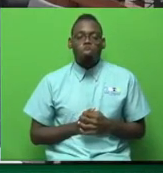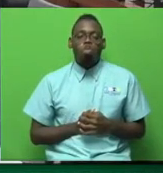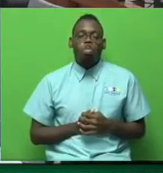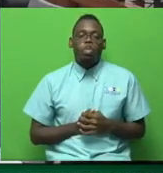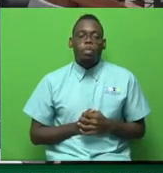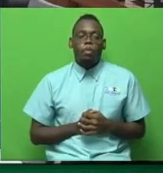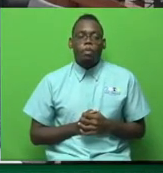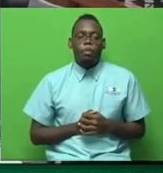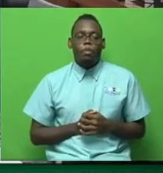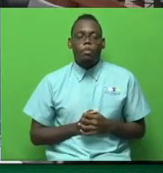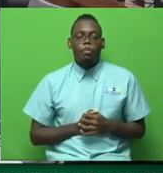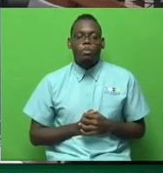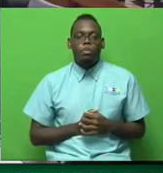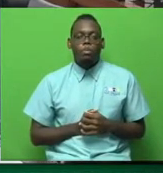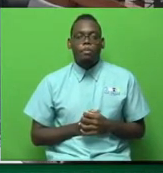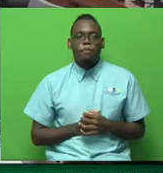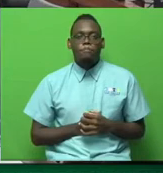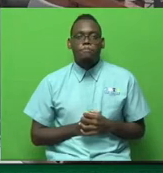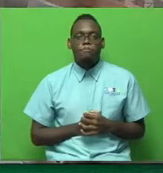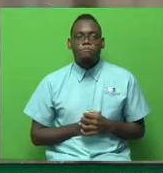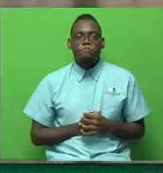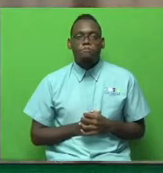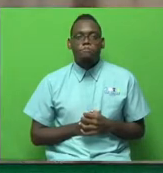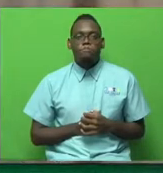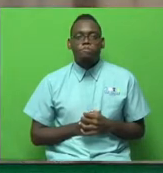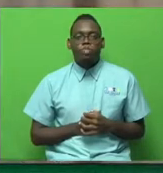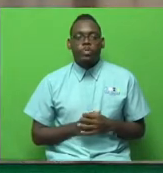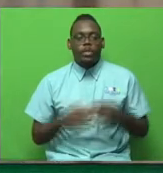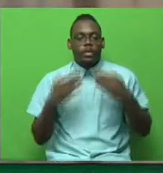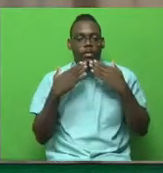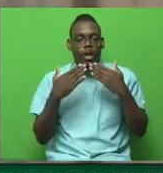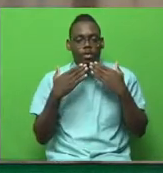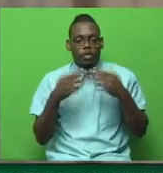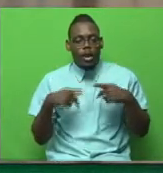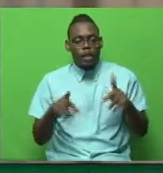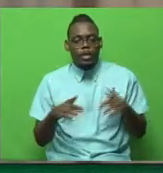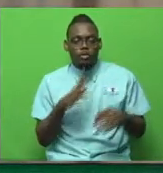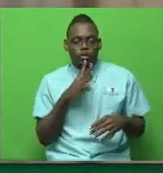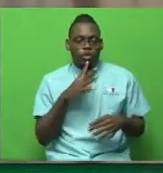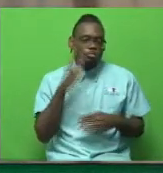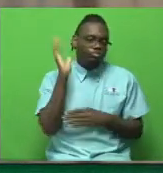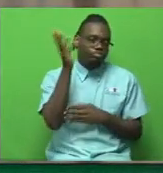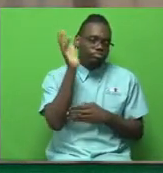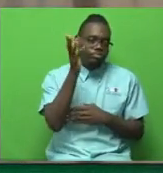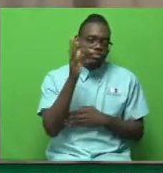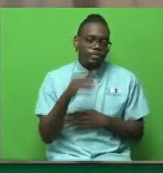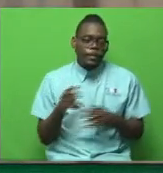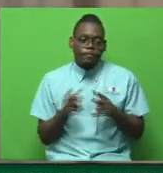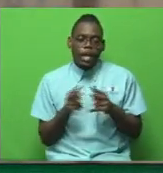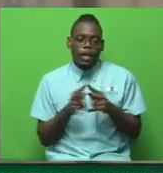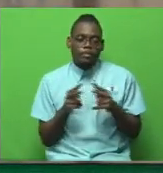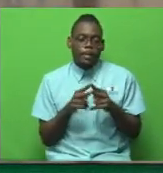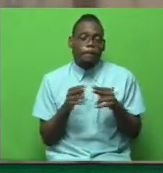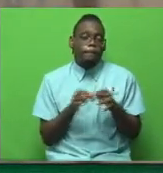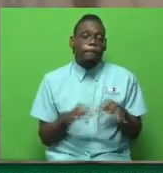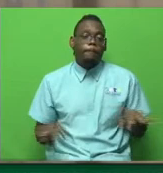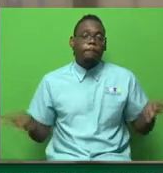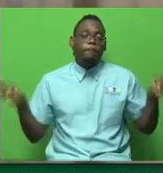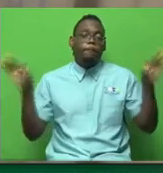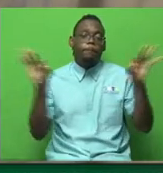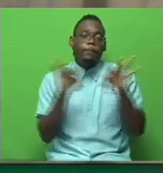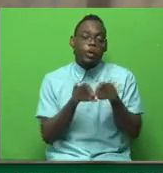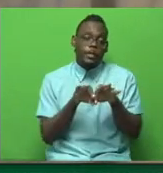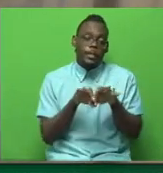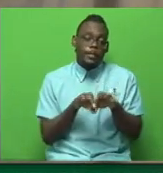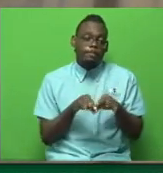thank you Mr Deputy speaker for the opportunity to contribute to this very critical budget debate I'm